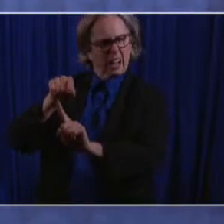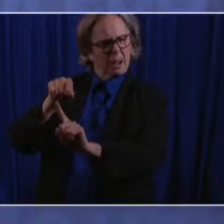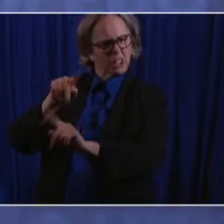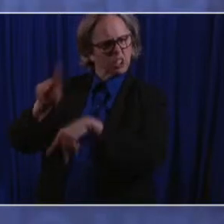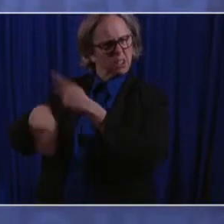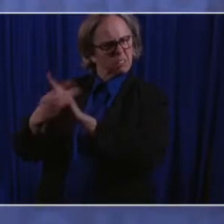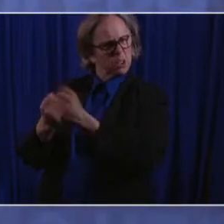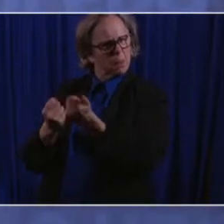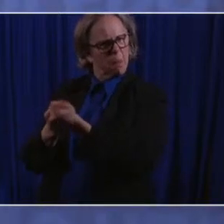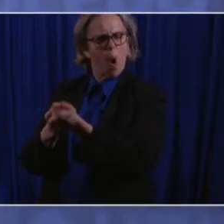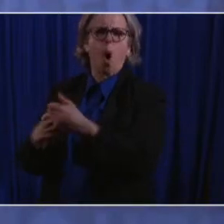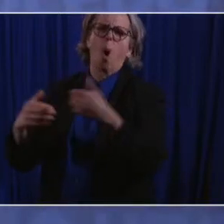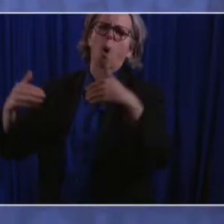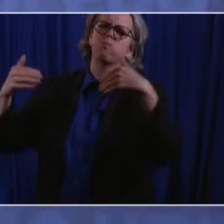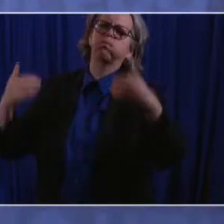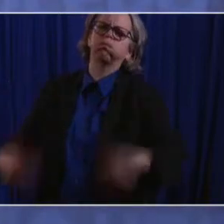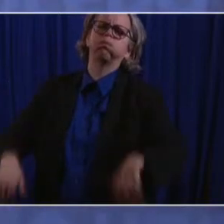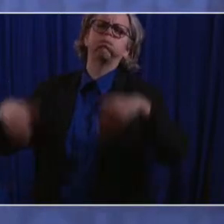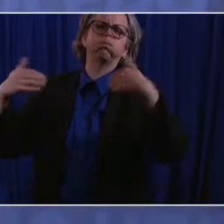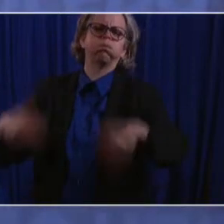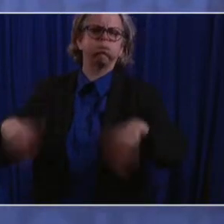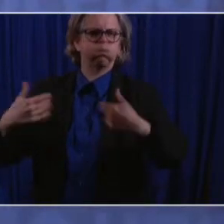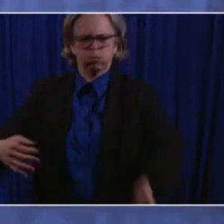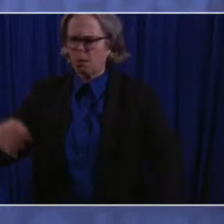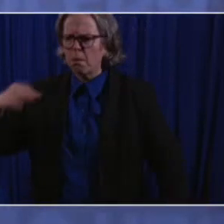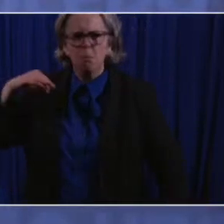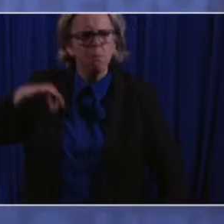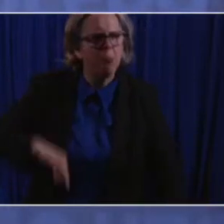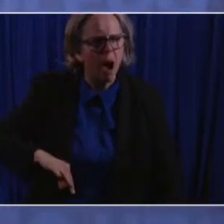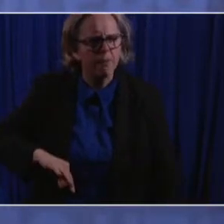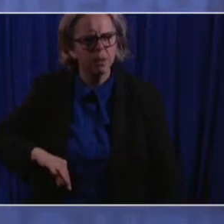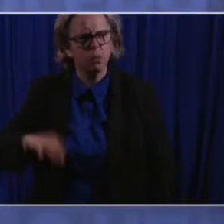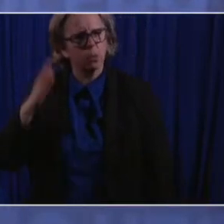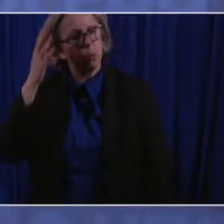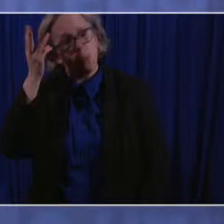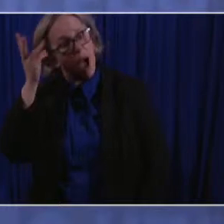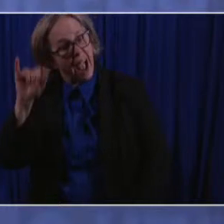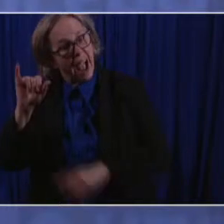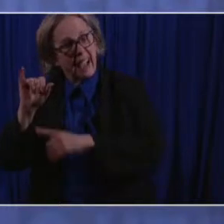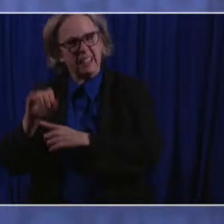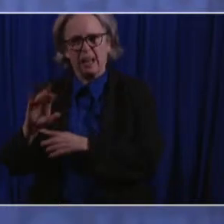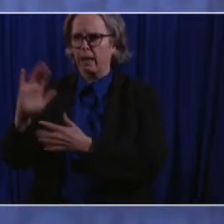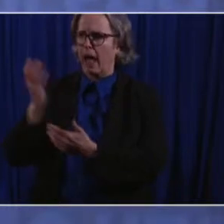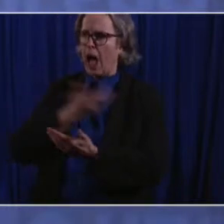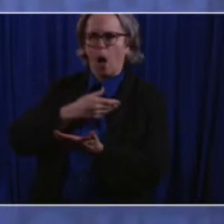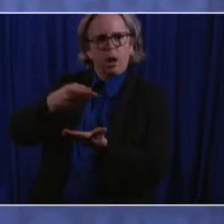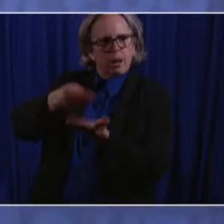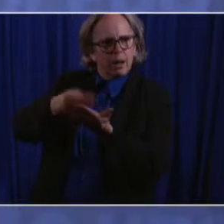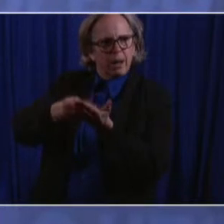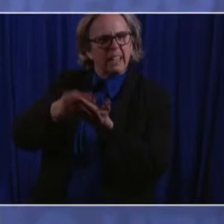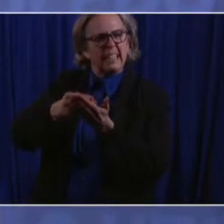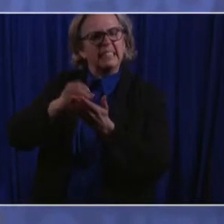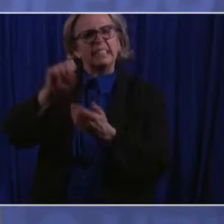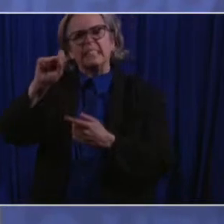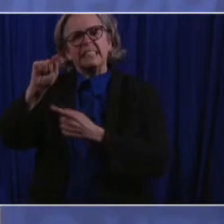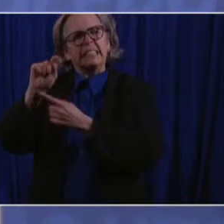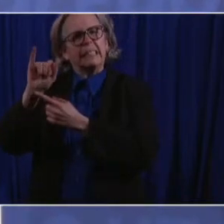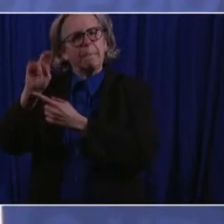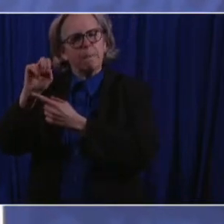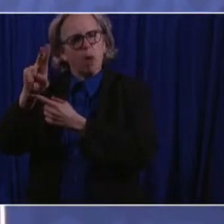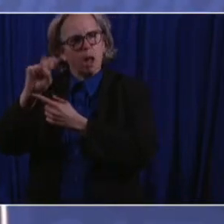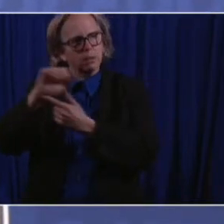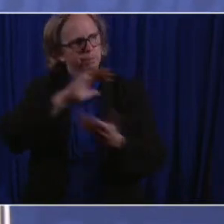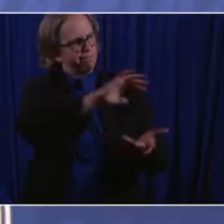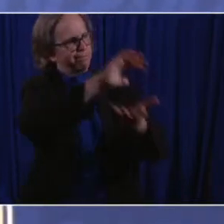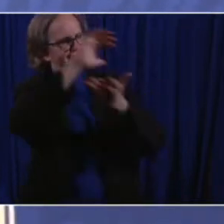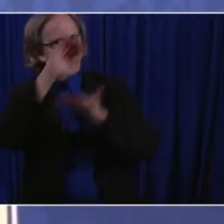stimulus funds, which for us in this past year have been essential in order to make ends meet. He has also